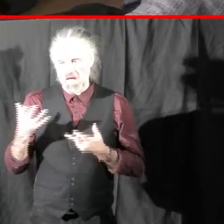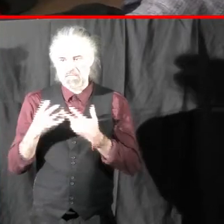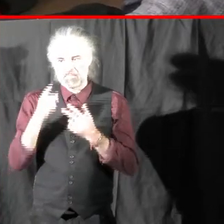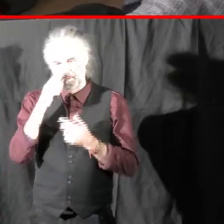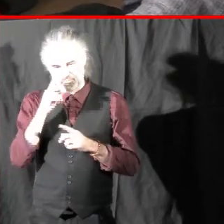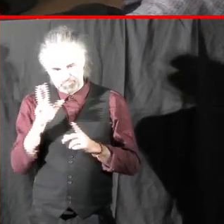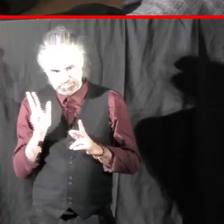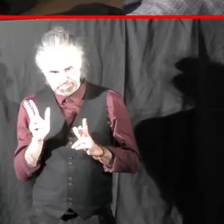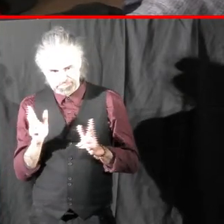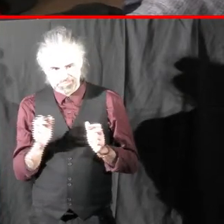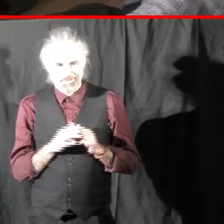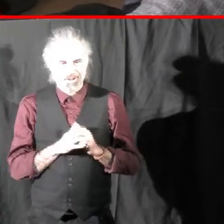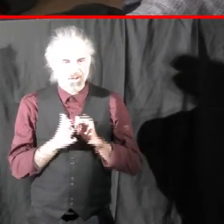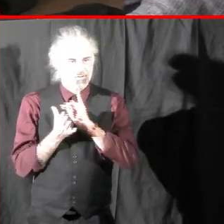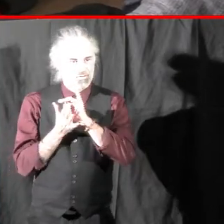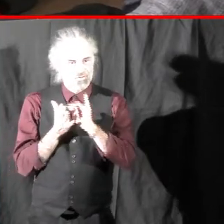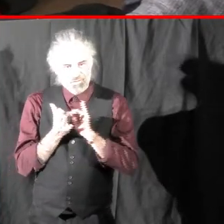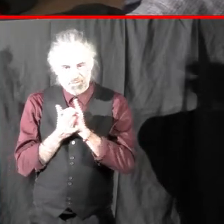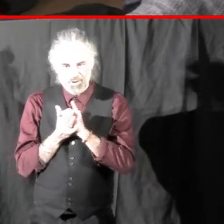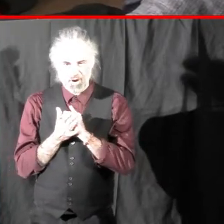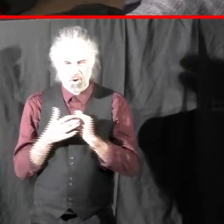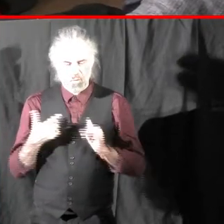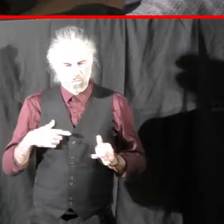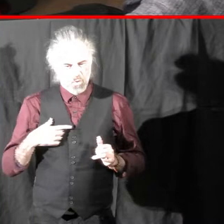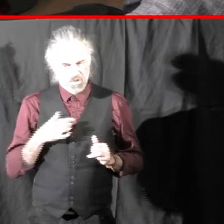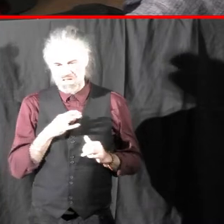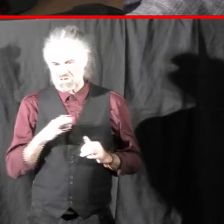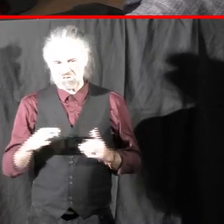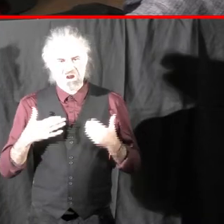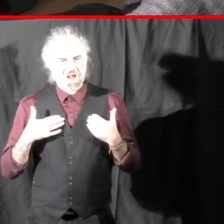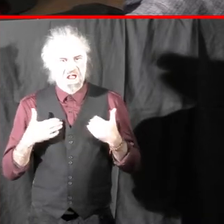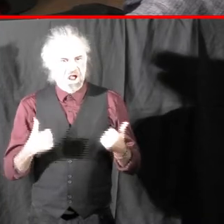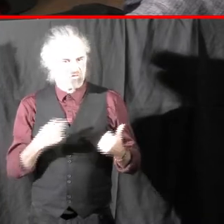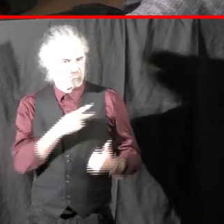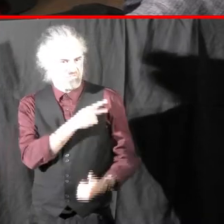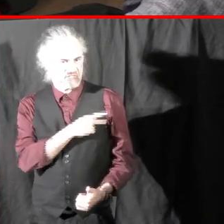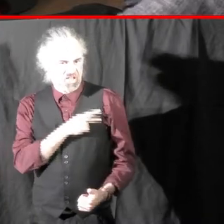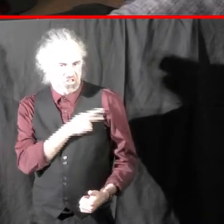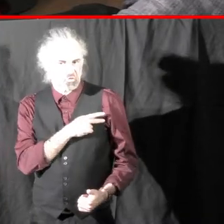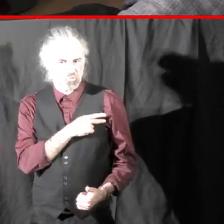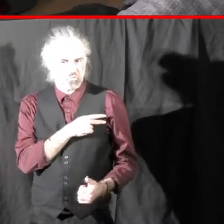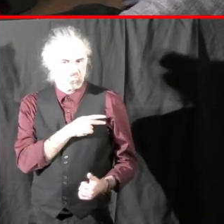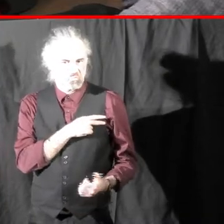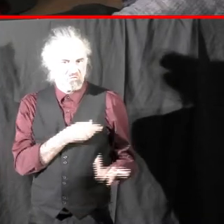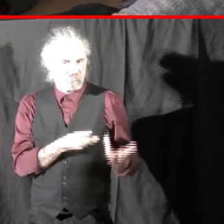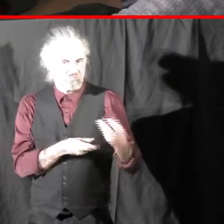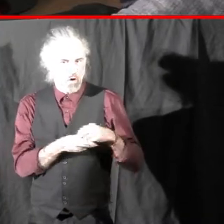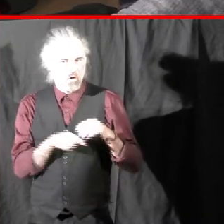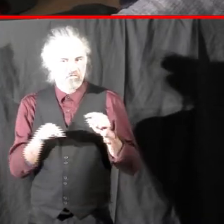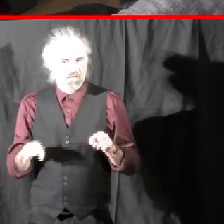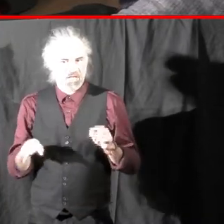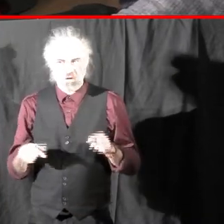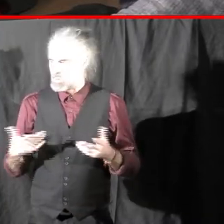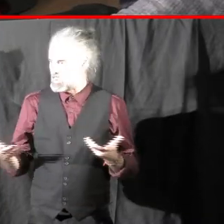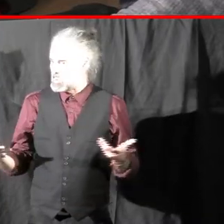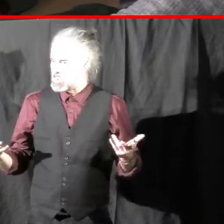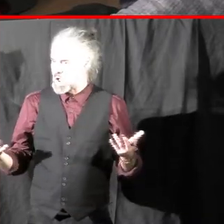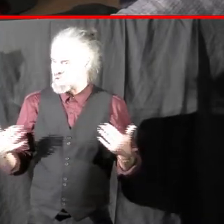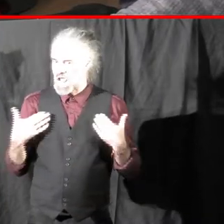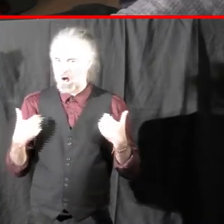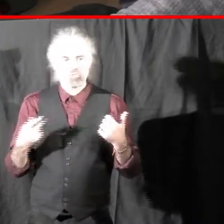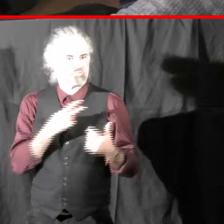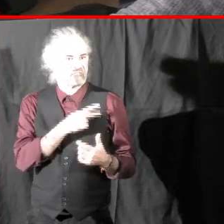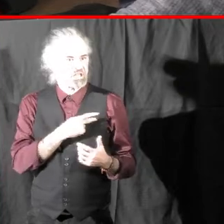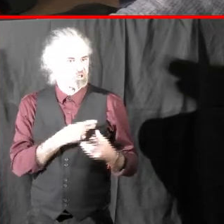the YouTube comments. Why is there not a health professional in this picture? So just echoing. Yeah, where is the health professional? Right,